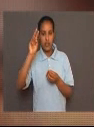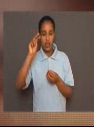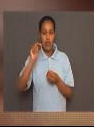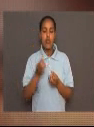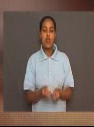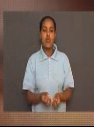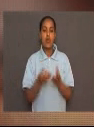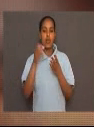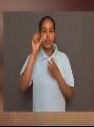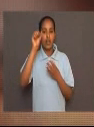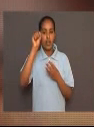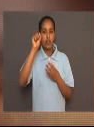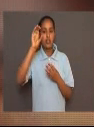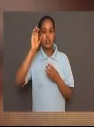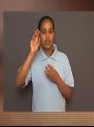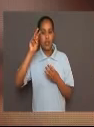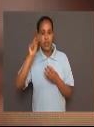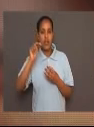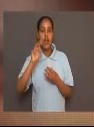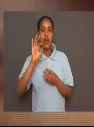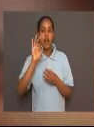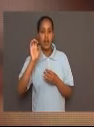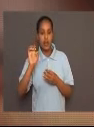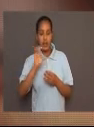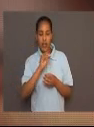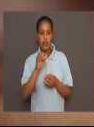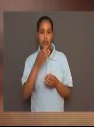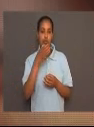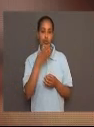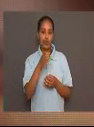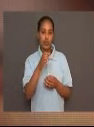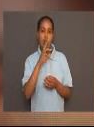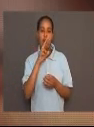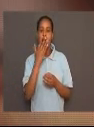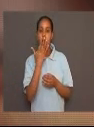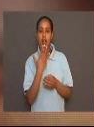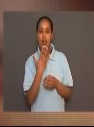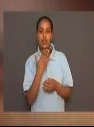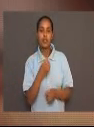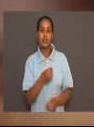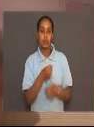more thiocyanate iron, and the solution's color deepens.